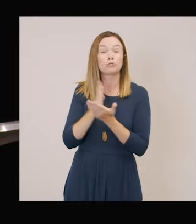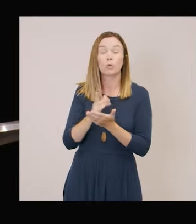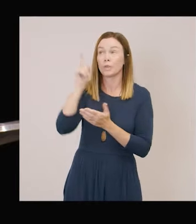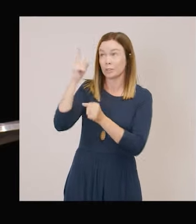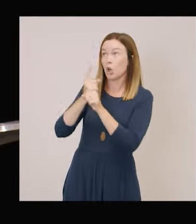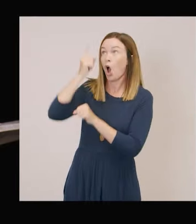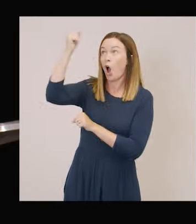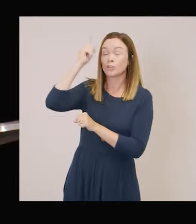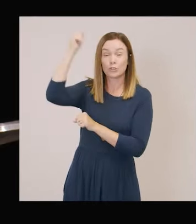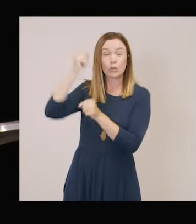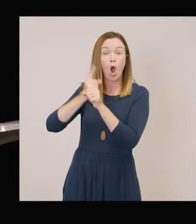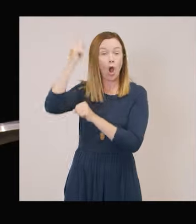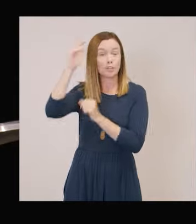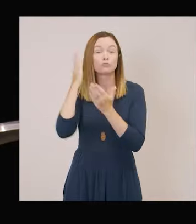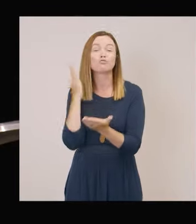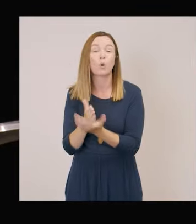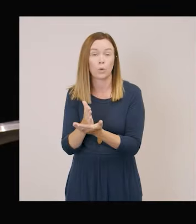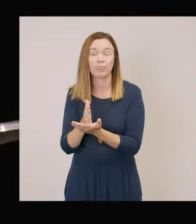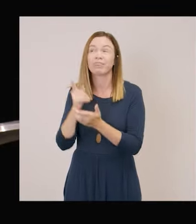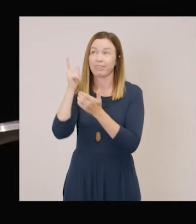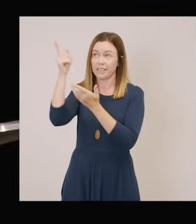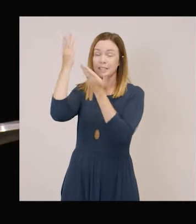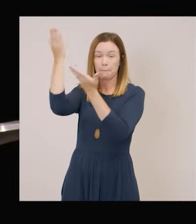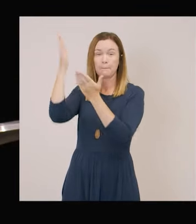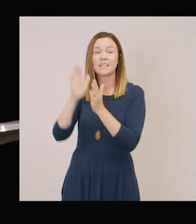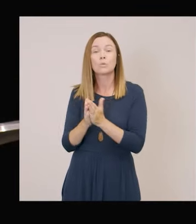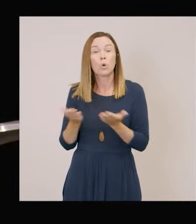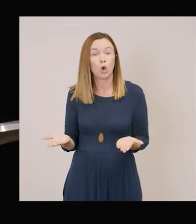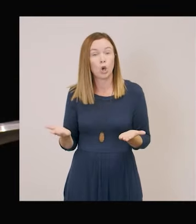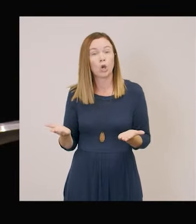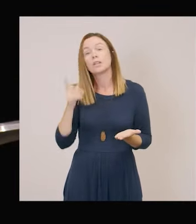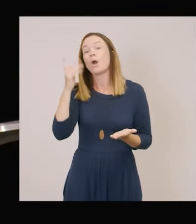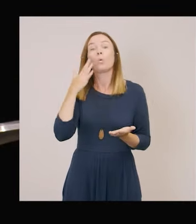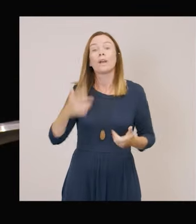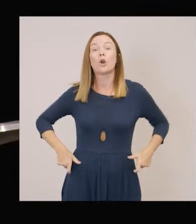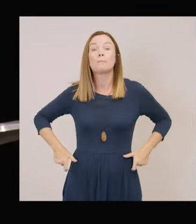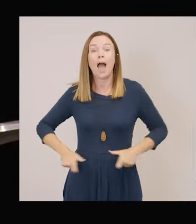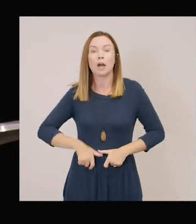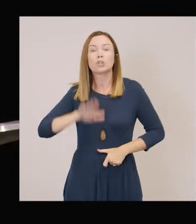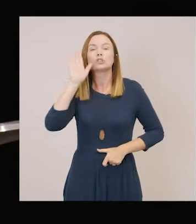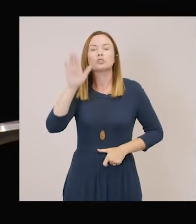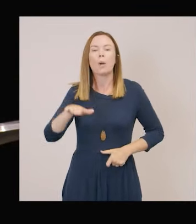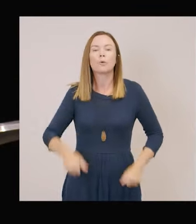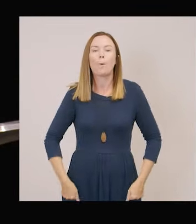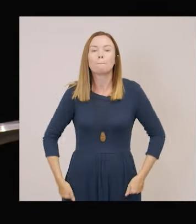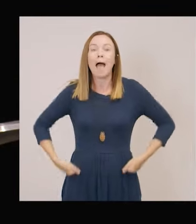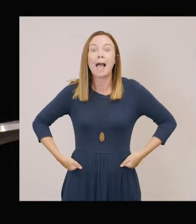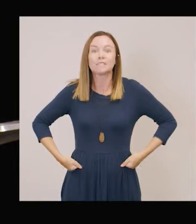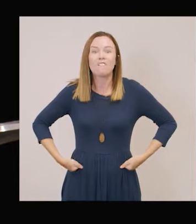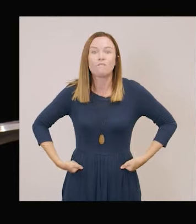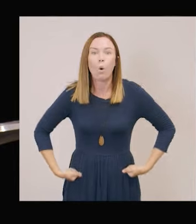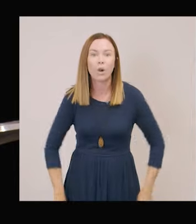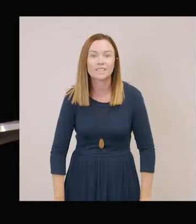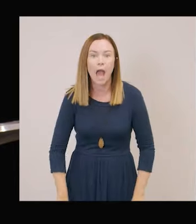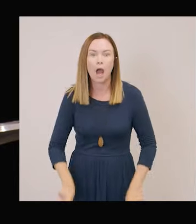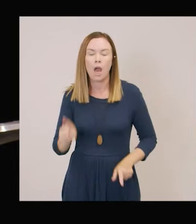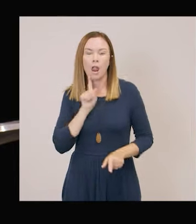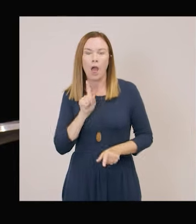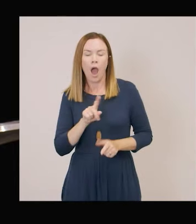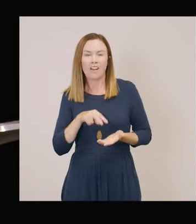truth. He is the word. He is truth. And when you wear a belt, it's to stop your pants falling down, to stop you from leaving